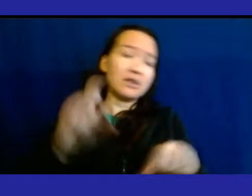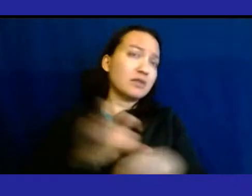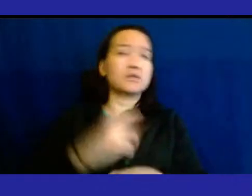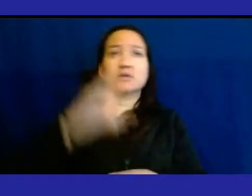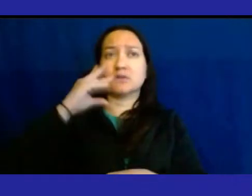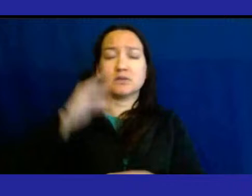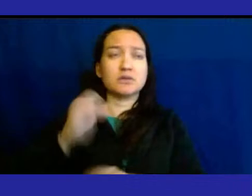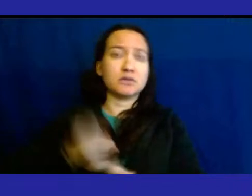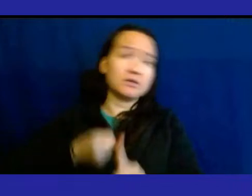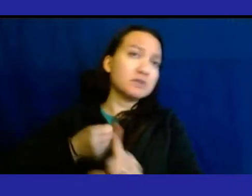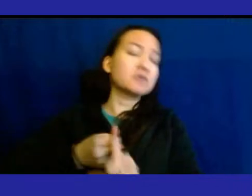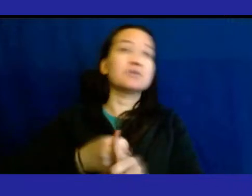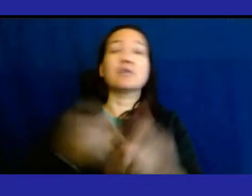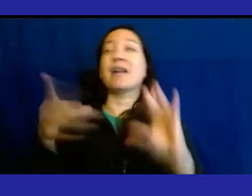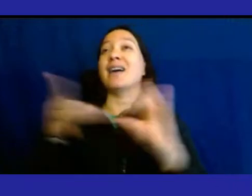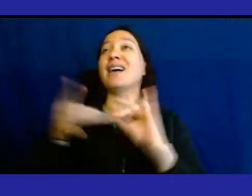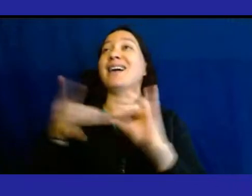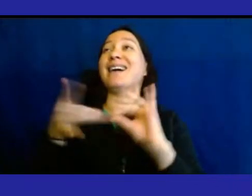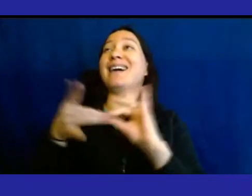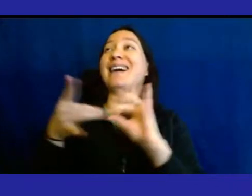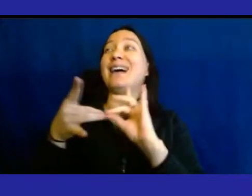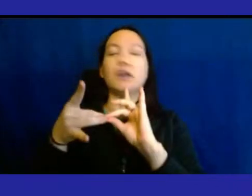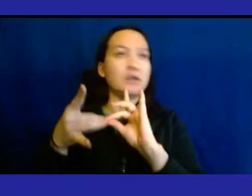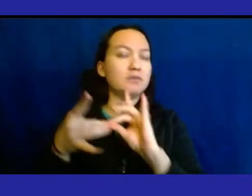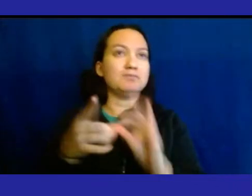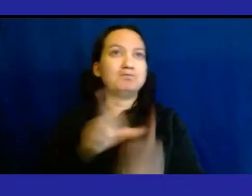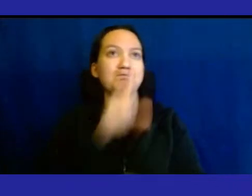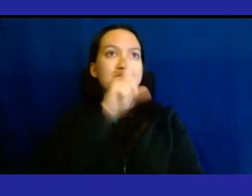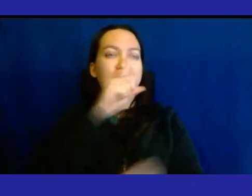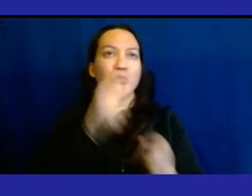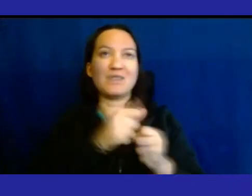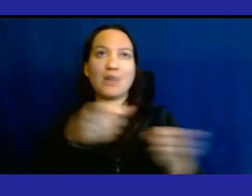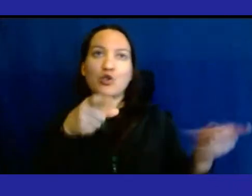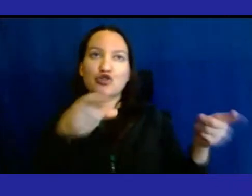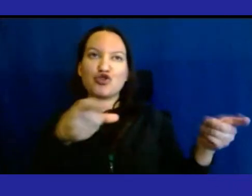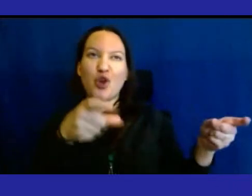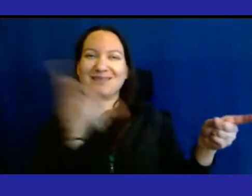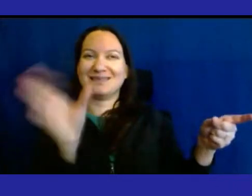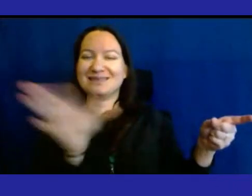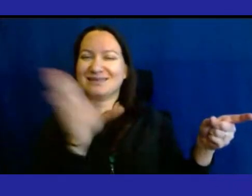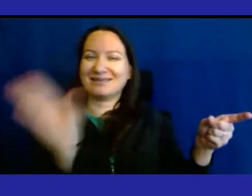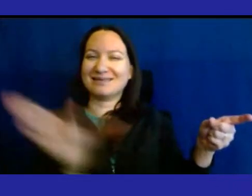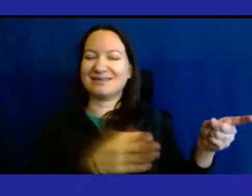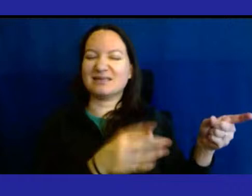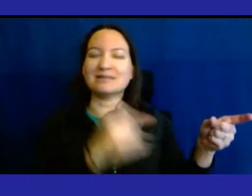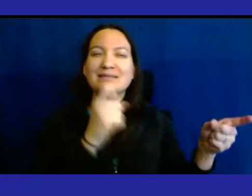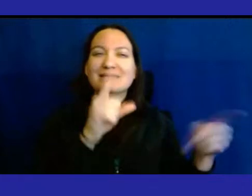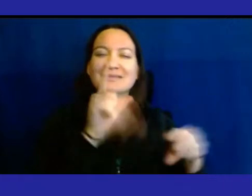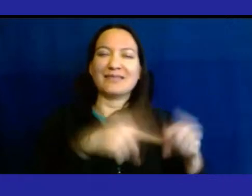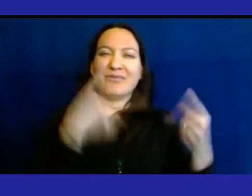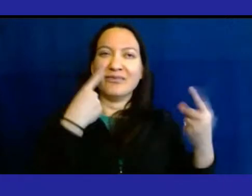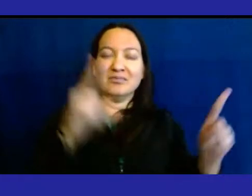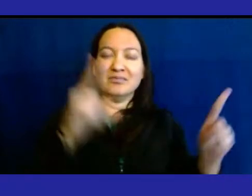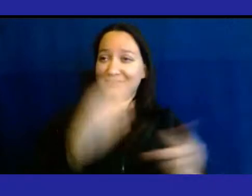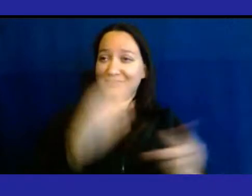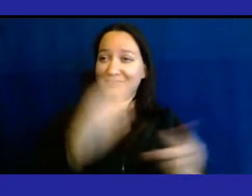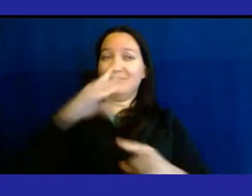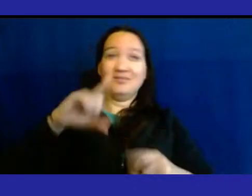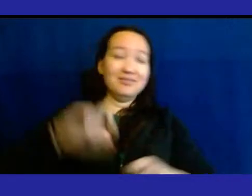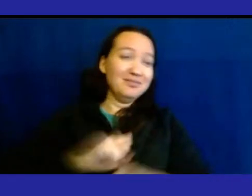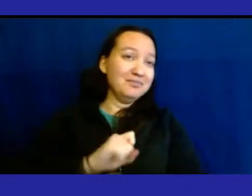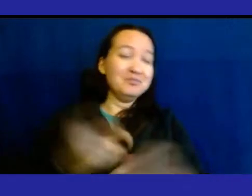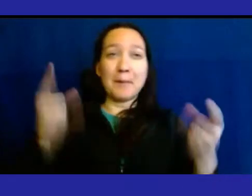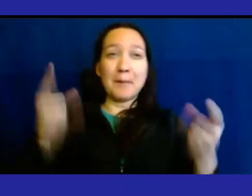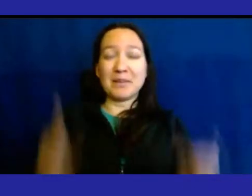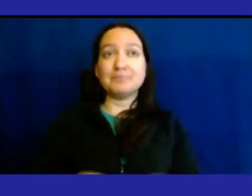lot of things and say a lot of things, but without a control in place, there's no real effective way to make sure it's going to happen. So